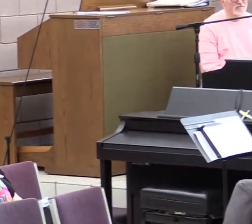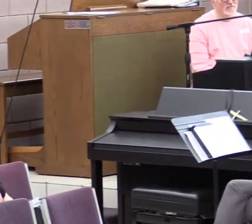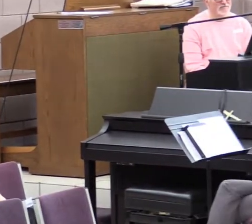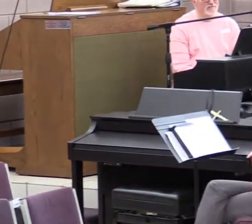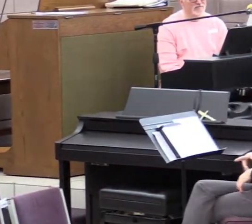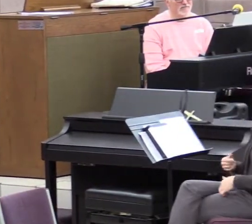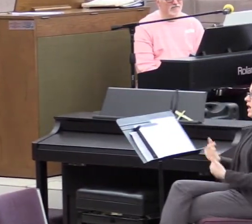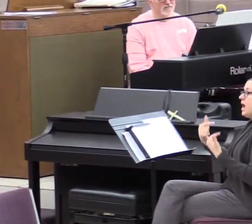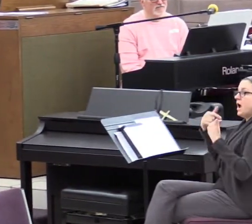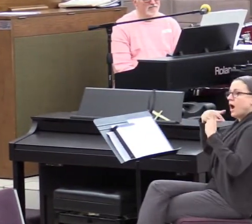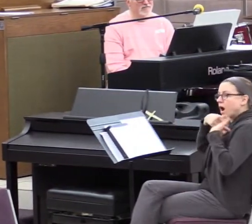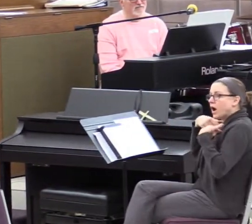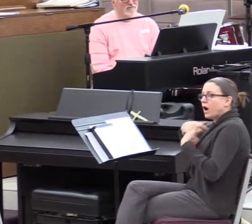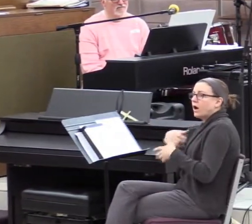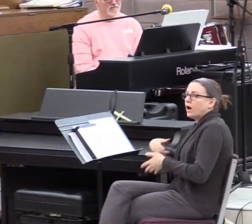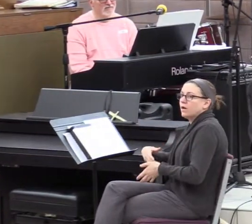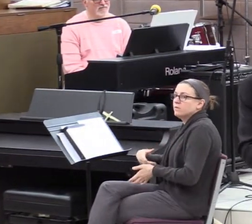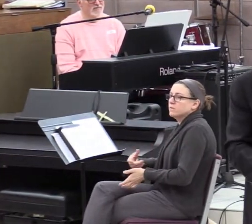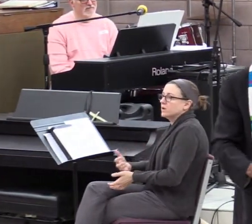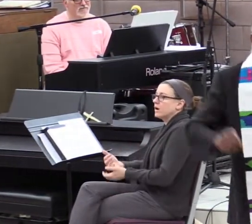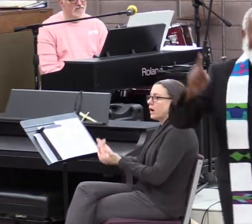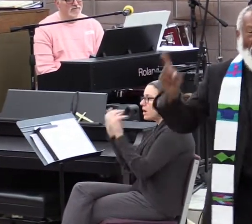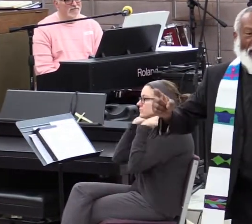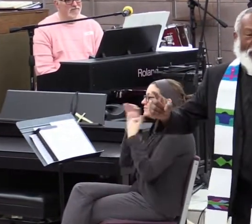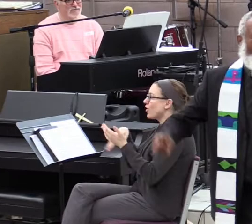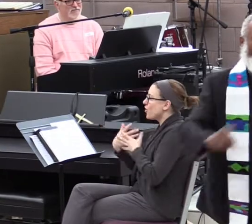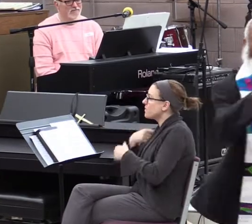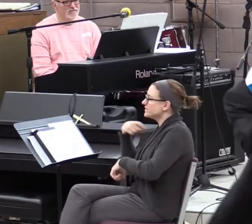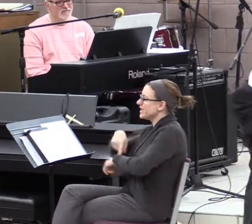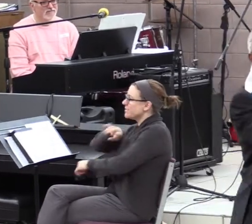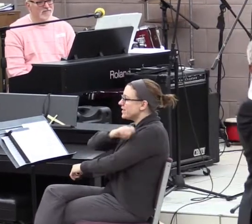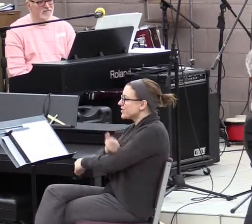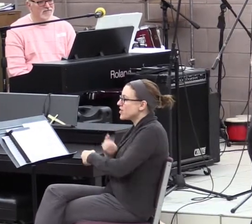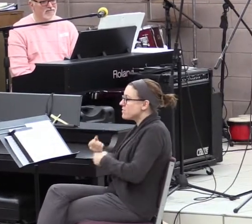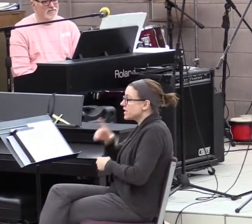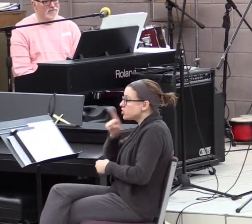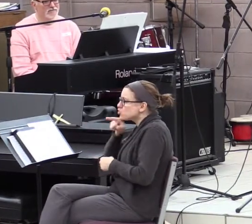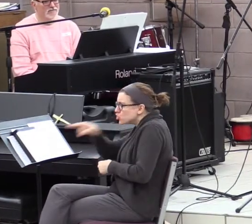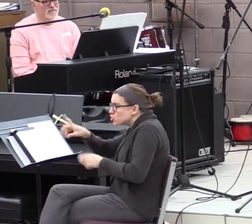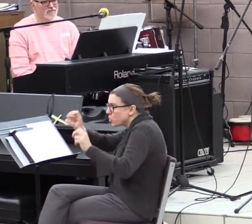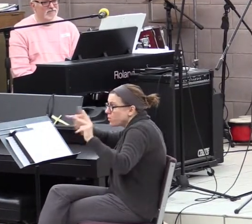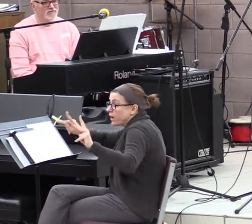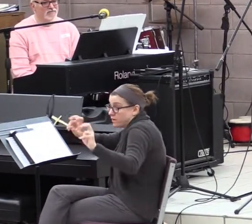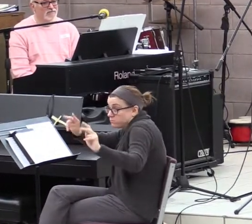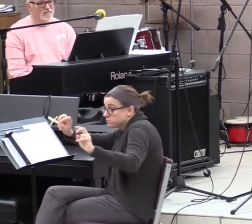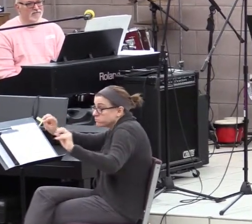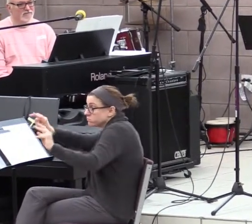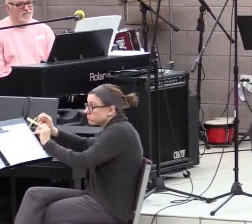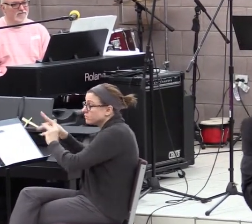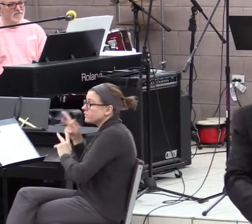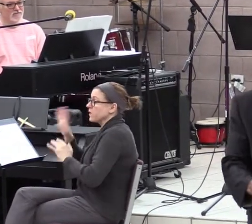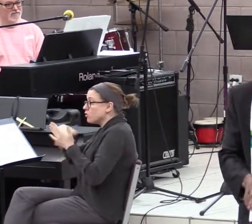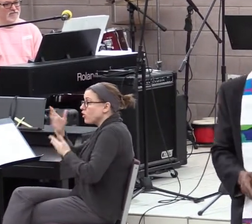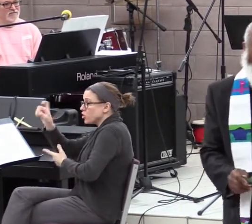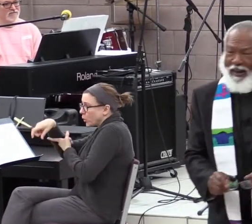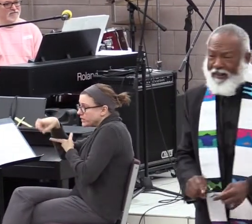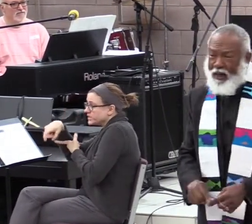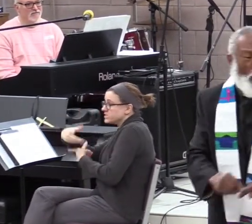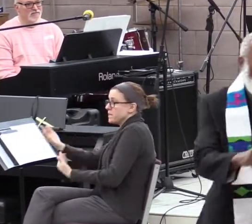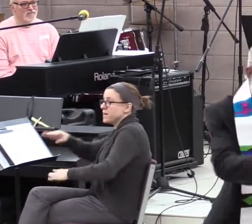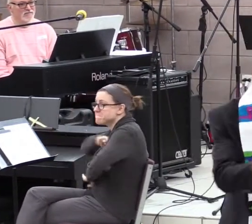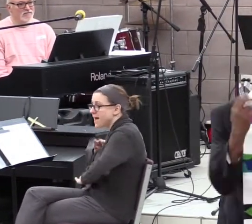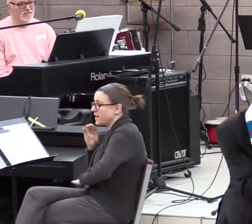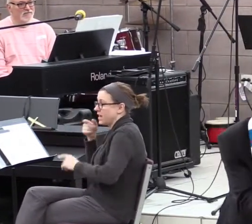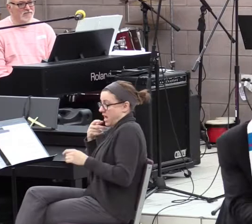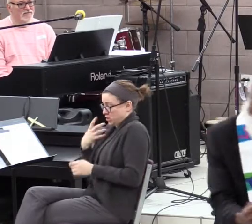And I'm spending all my time and energy making sure that you're okay. And that all your needs are being met, and that